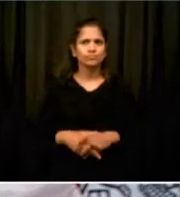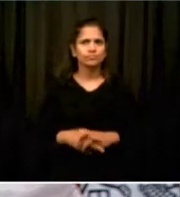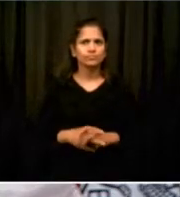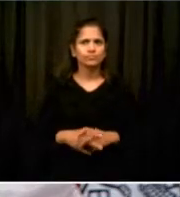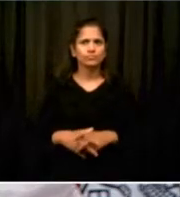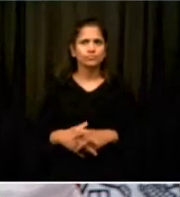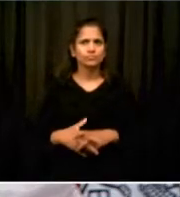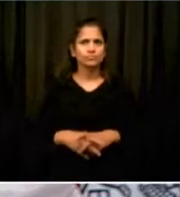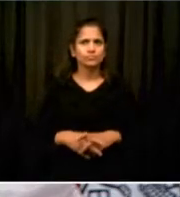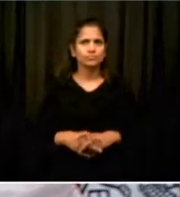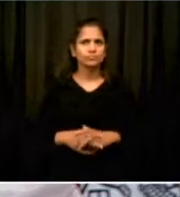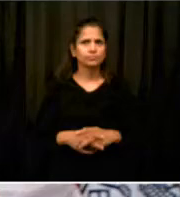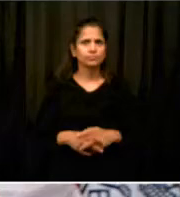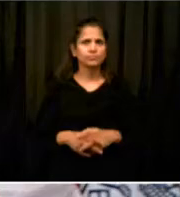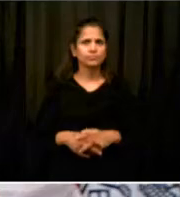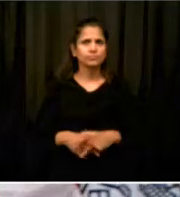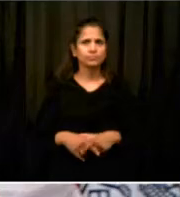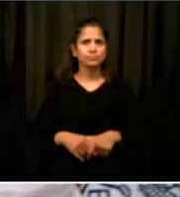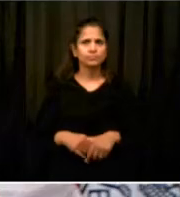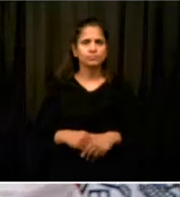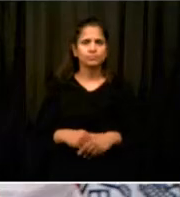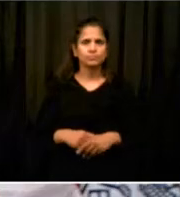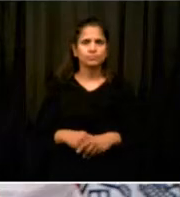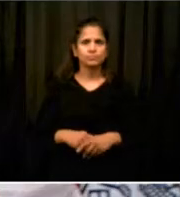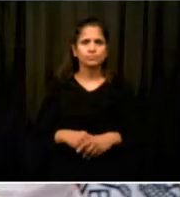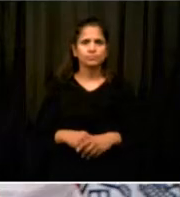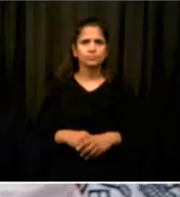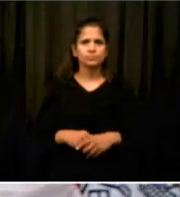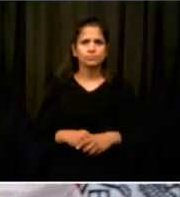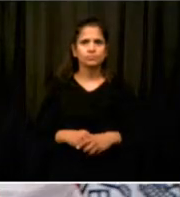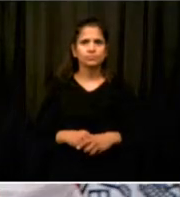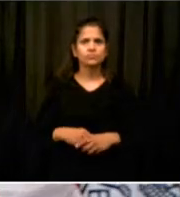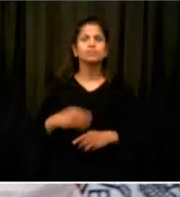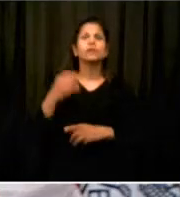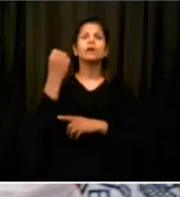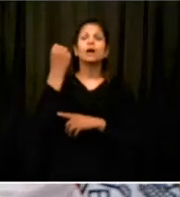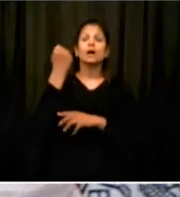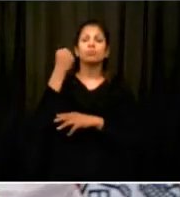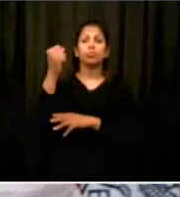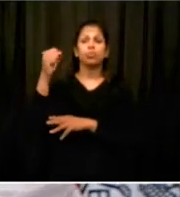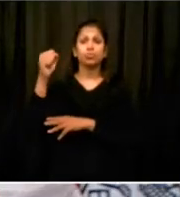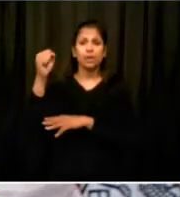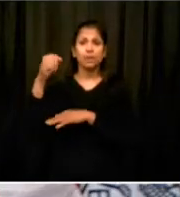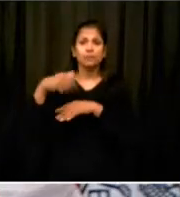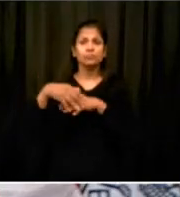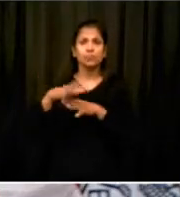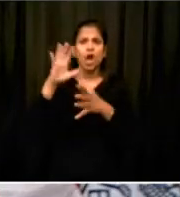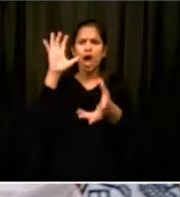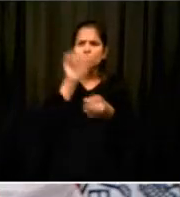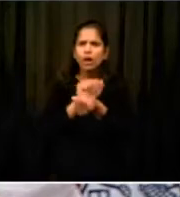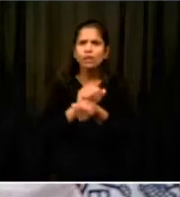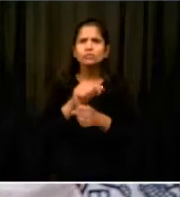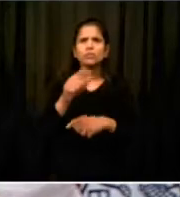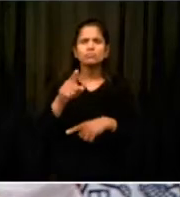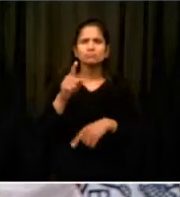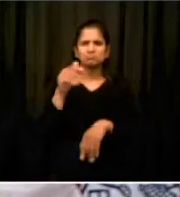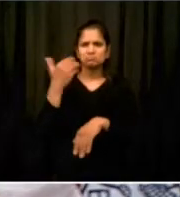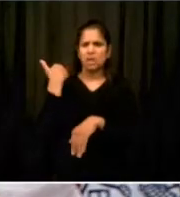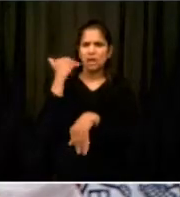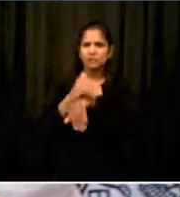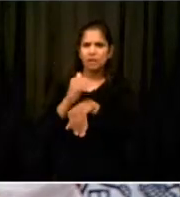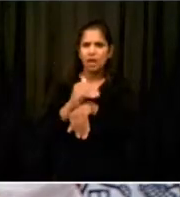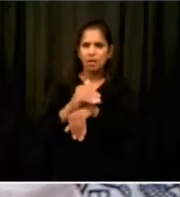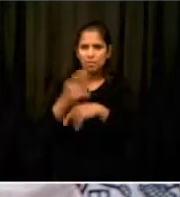said that this was the kind of thing you don't want to see happen in the city. What do you think it says about the NYPD's judgment that they saw